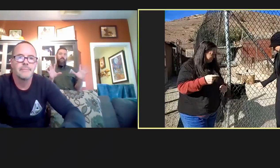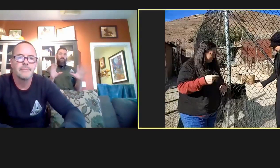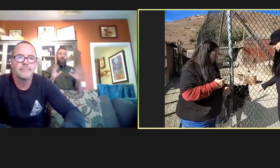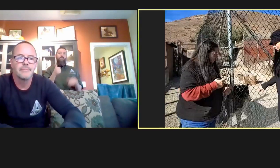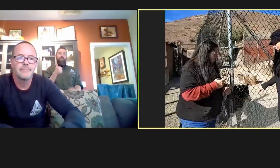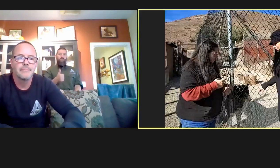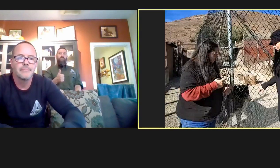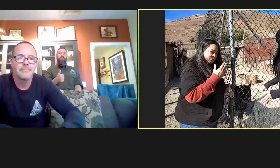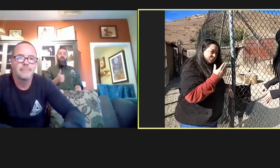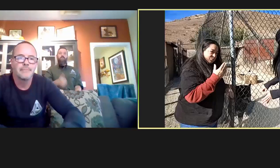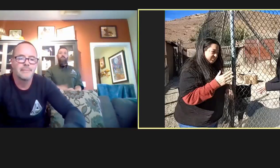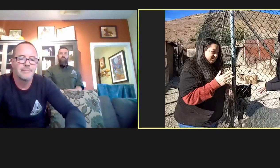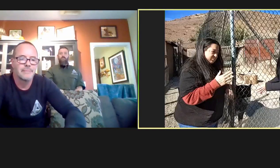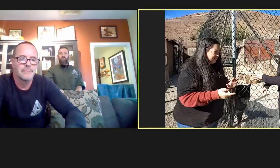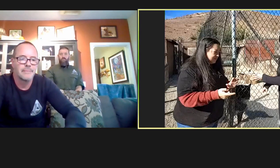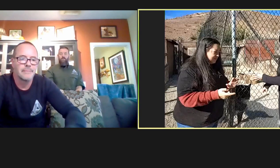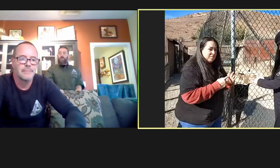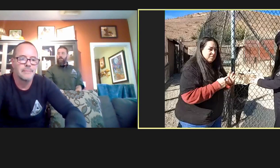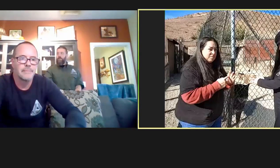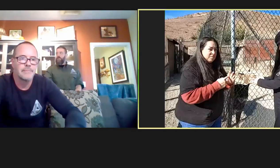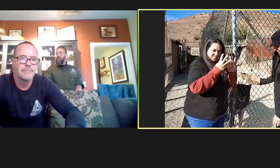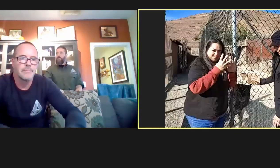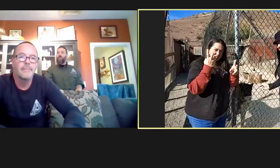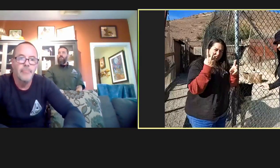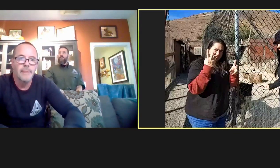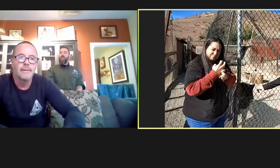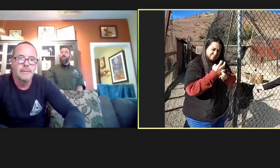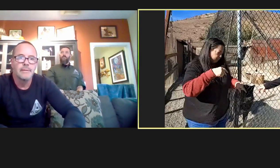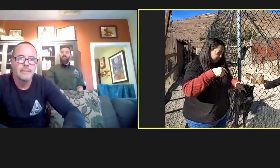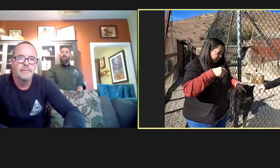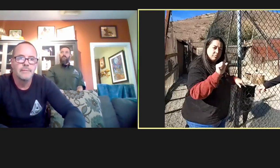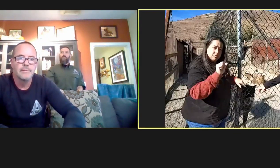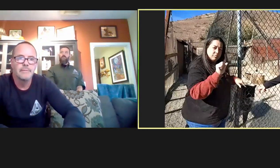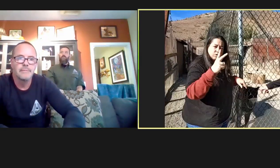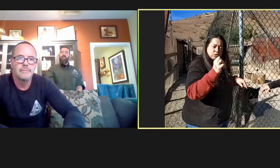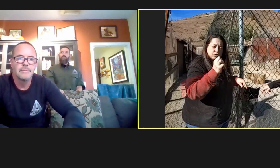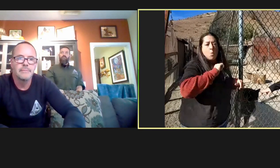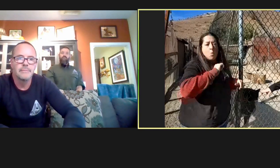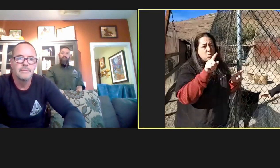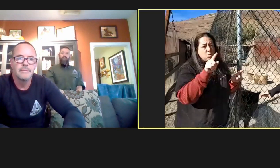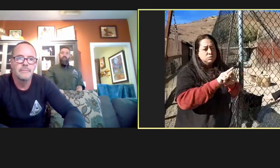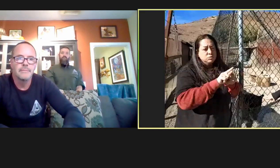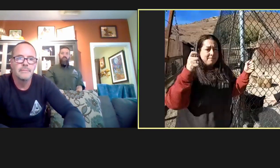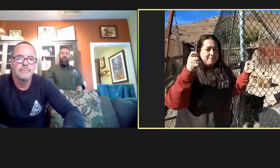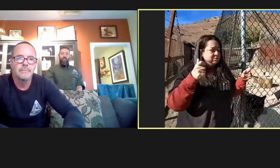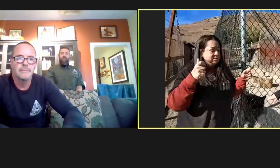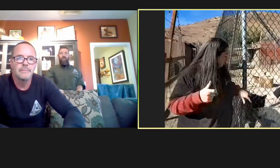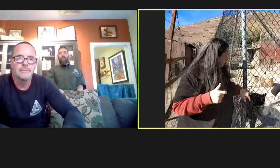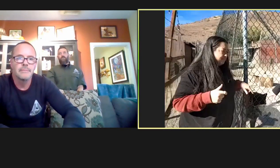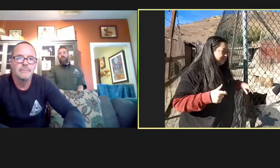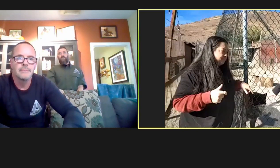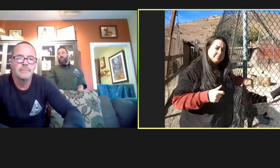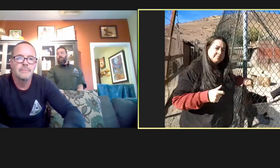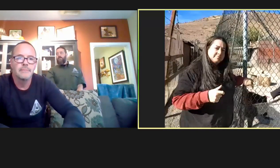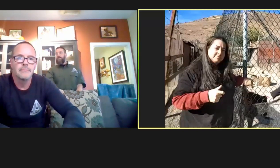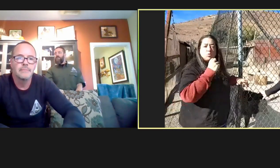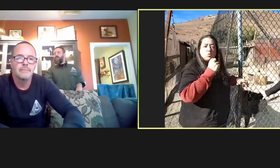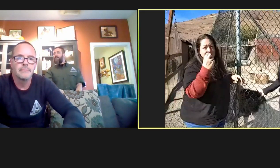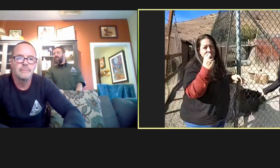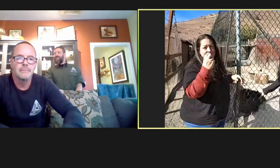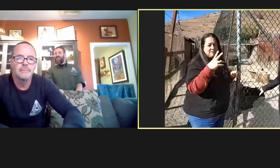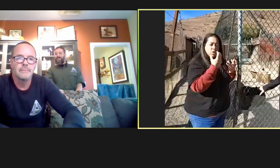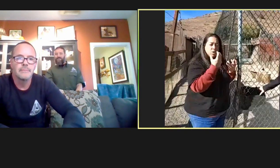Okay, good. Sometimes with the fence, it's hard to see, but this is Sarge. He is our oldest, and he's also our largest. He's